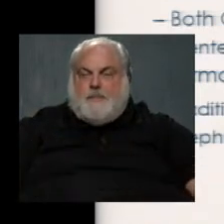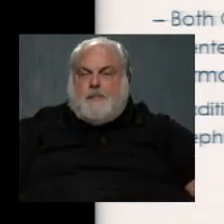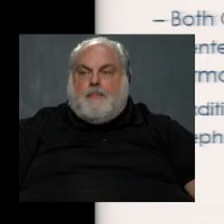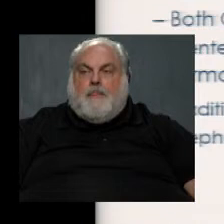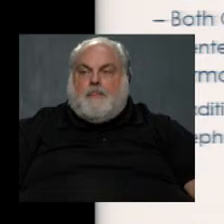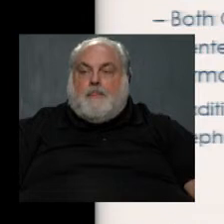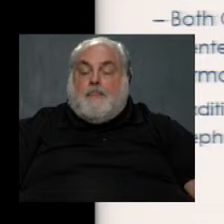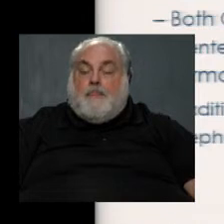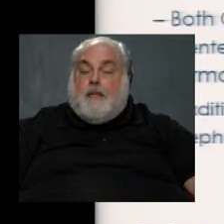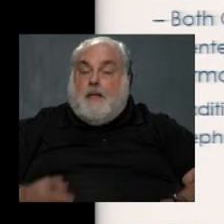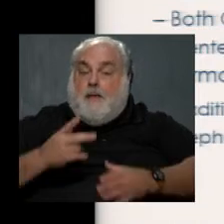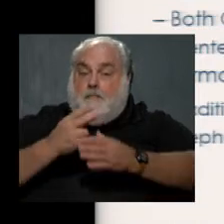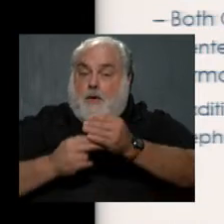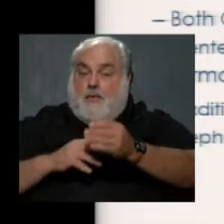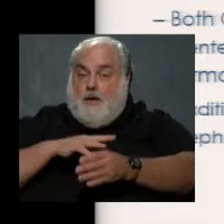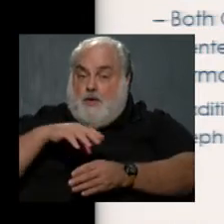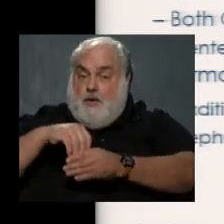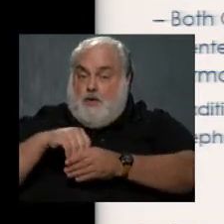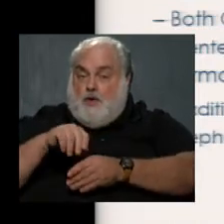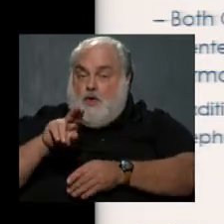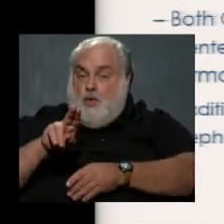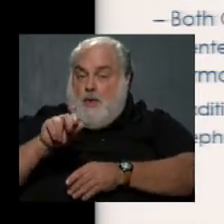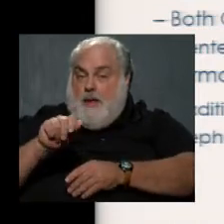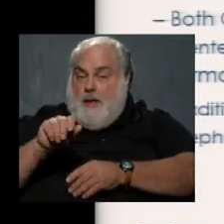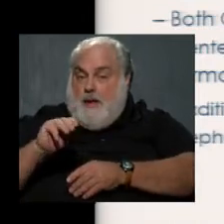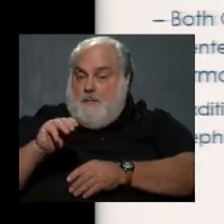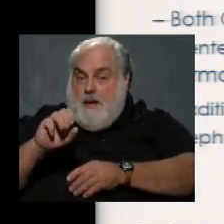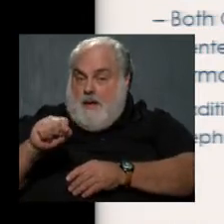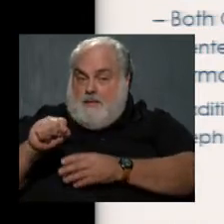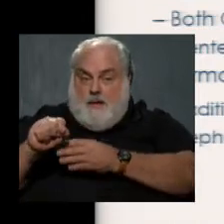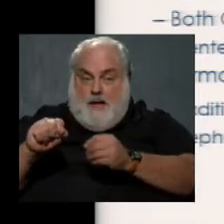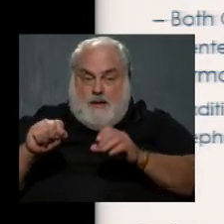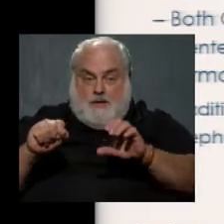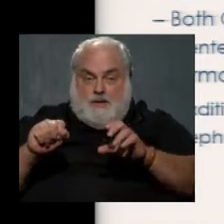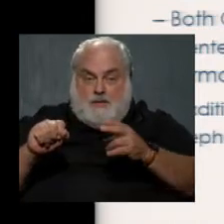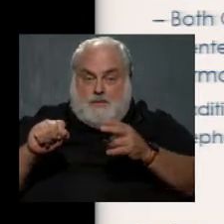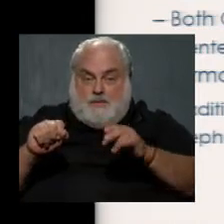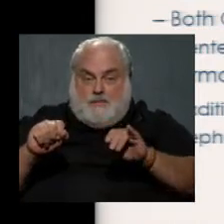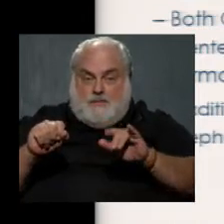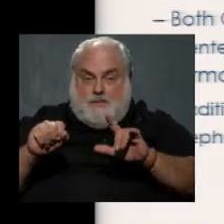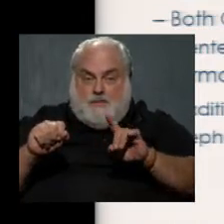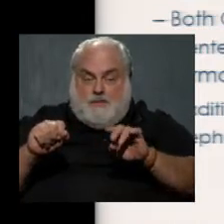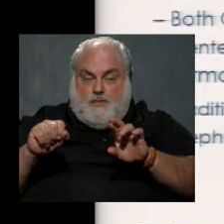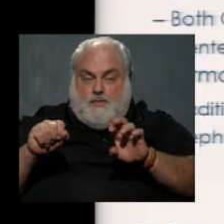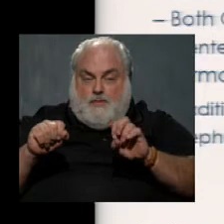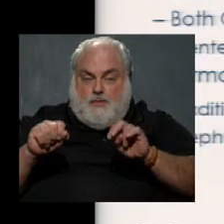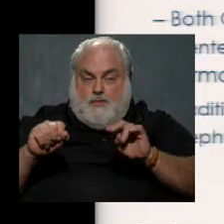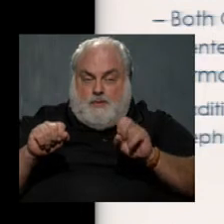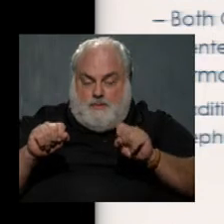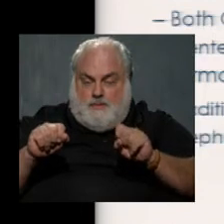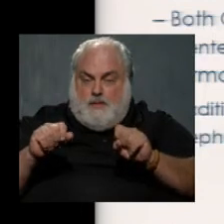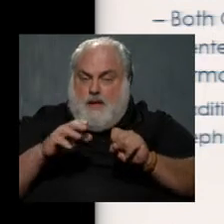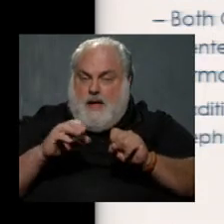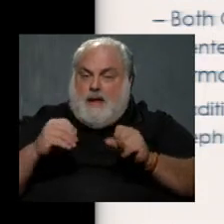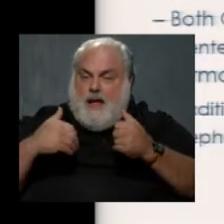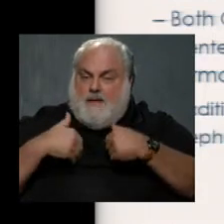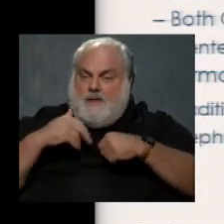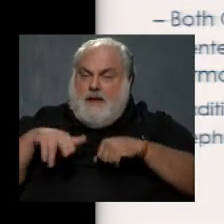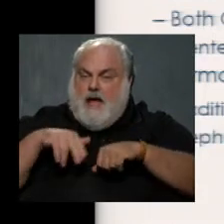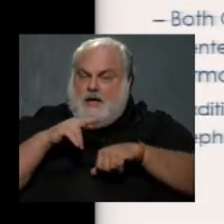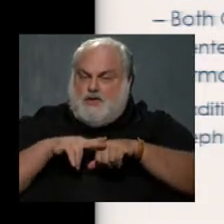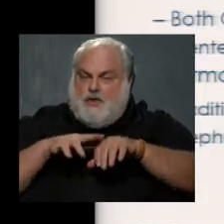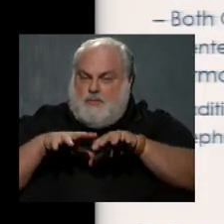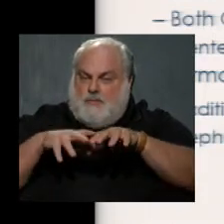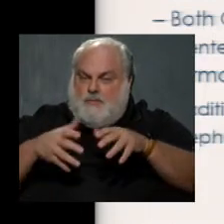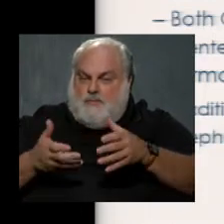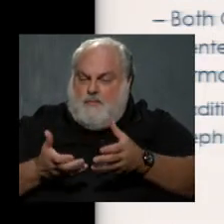Both of them do include UAMS and Children's, and both of them have national network wraps for services not available locally.